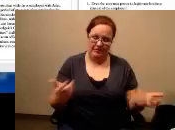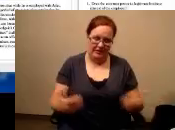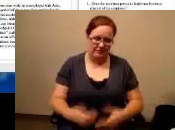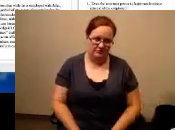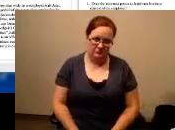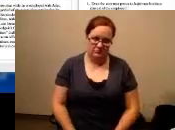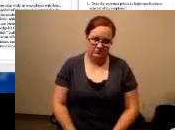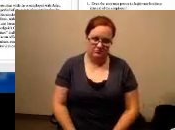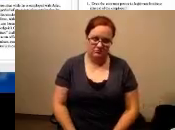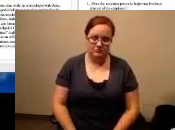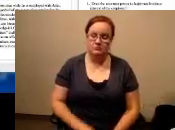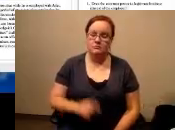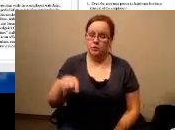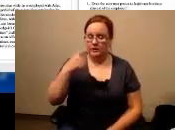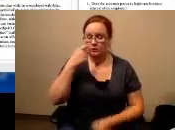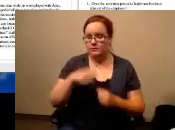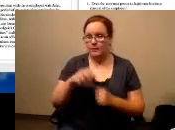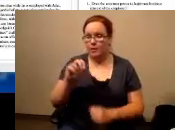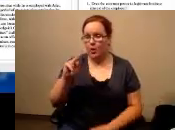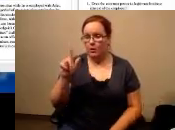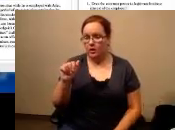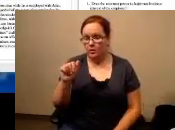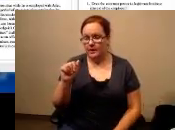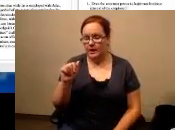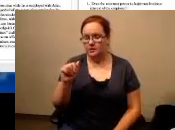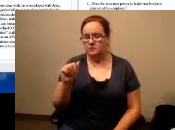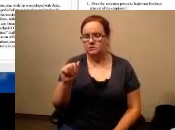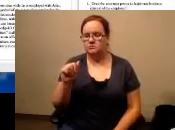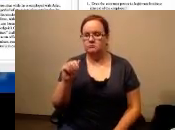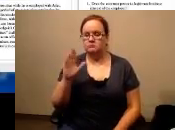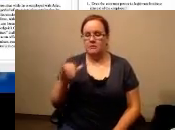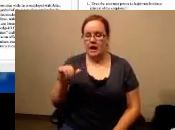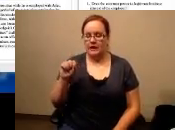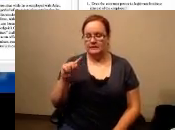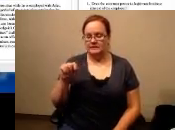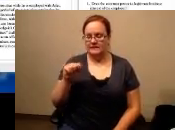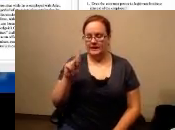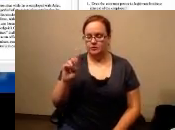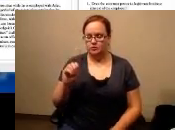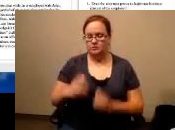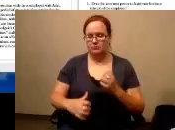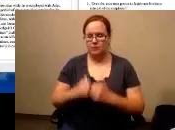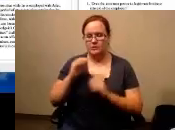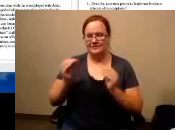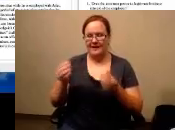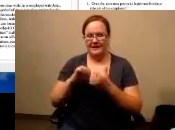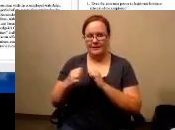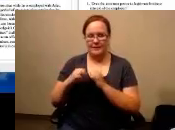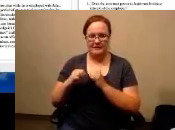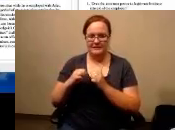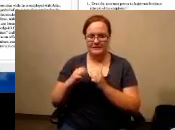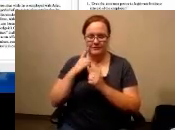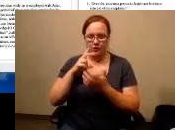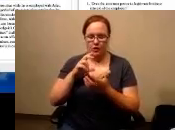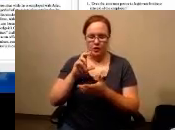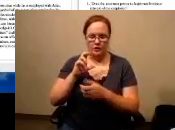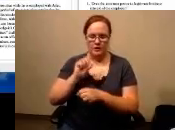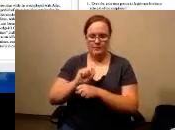remember. Oklahoma. In Oklahoma, by statute, most non-competes for employees are not